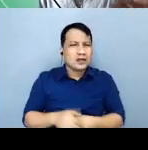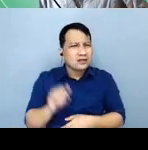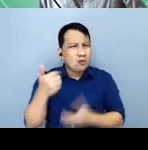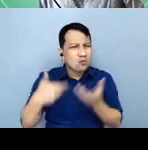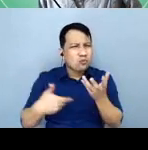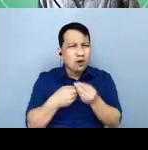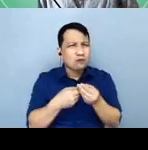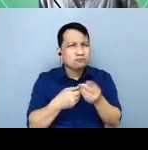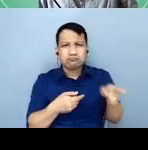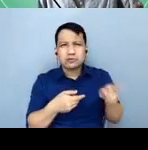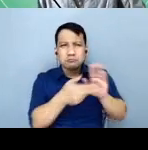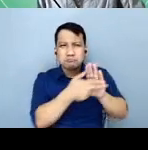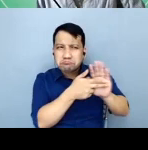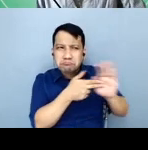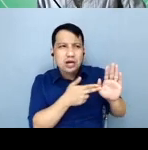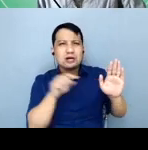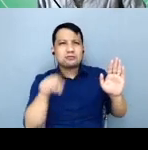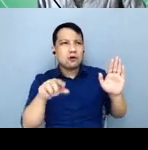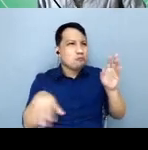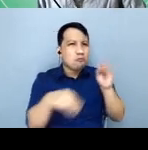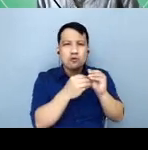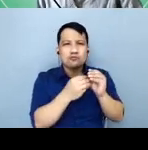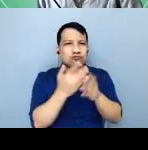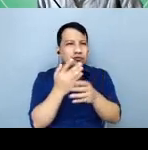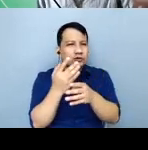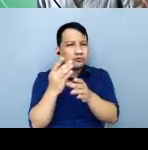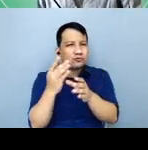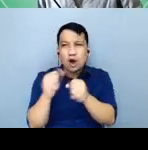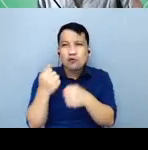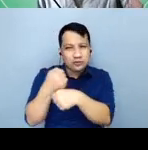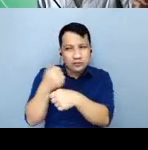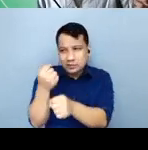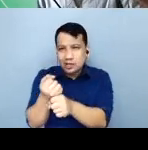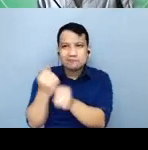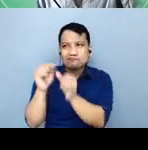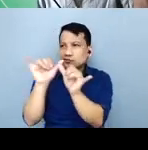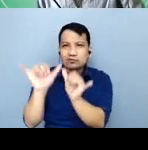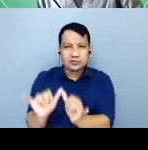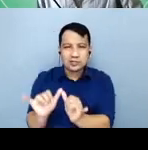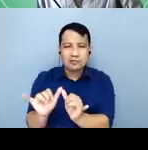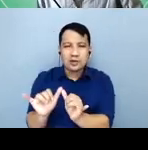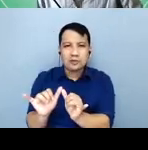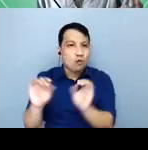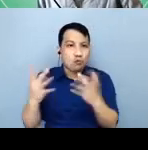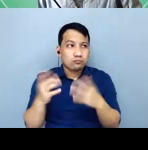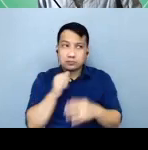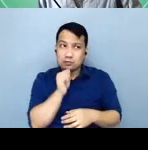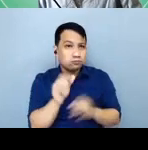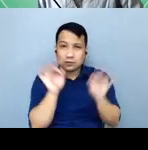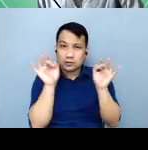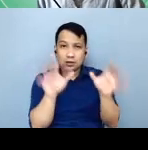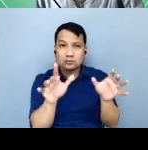to their brand, to their product, to their manufacturing system without endangering or